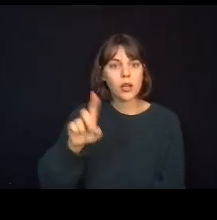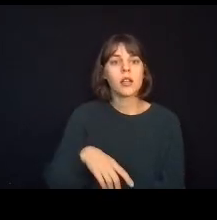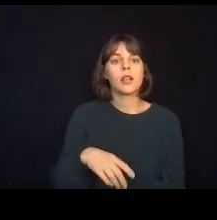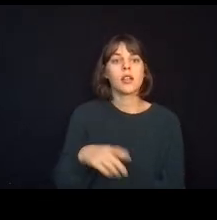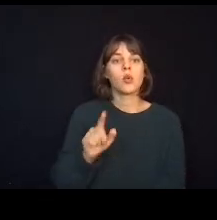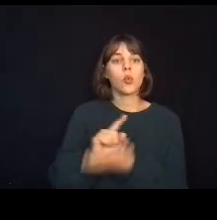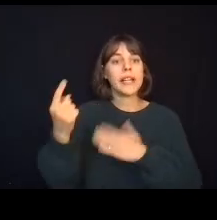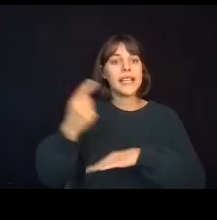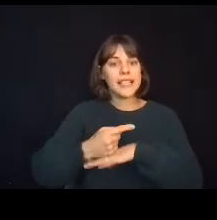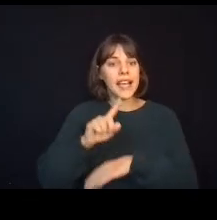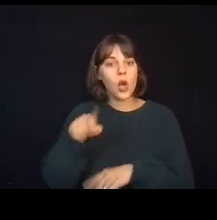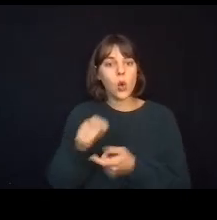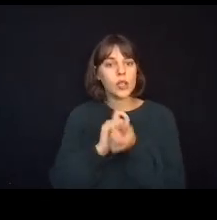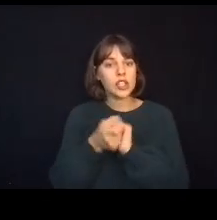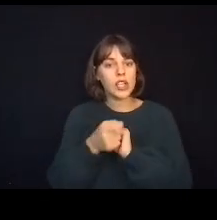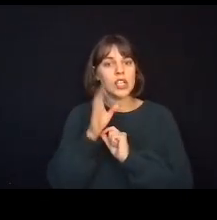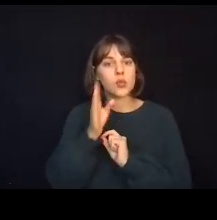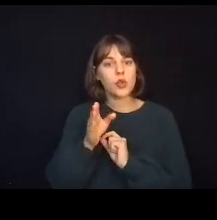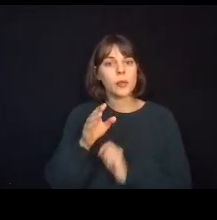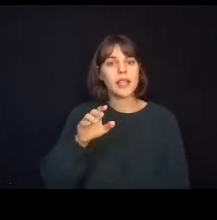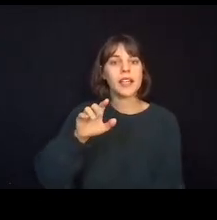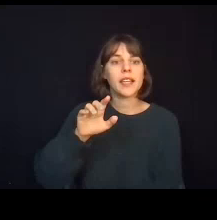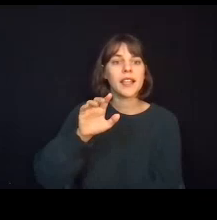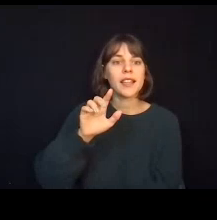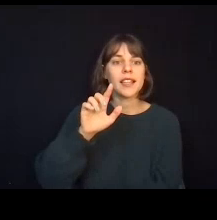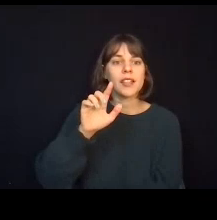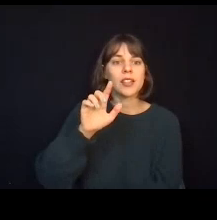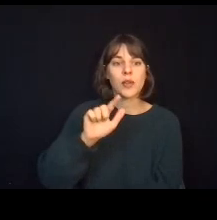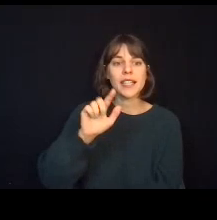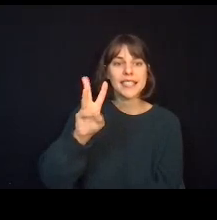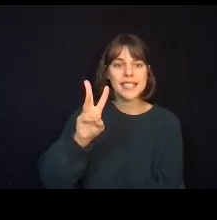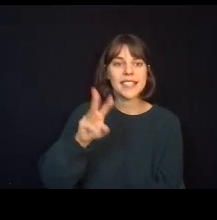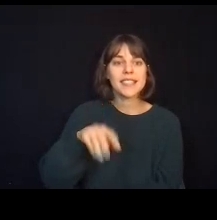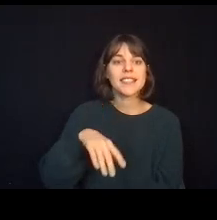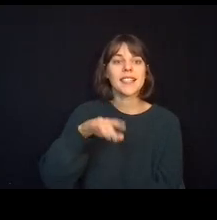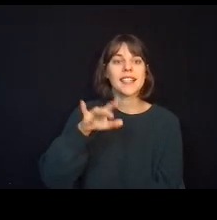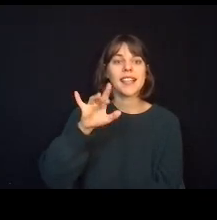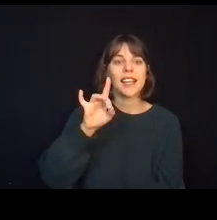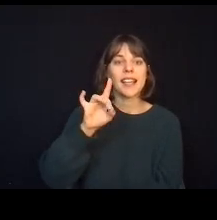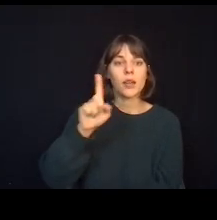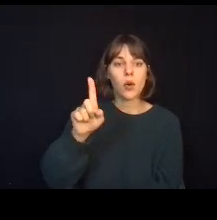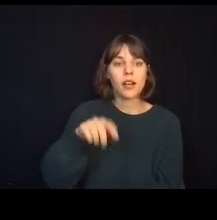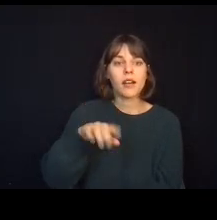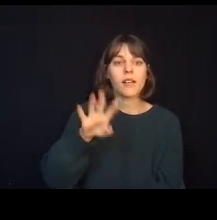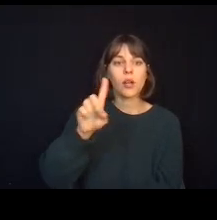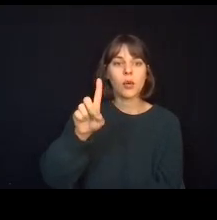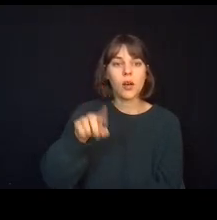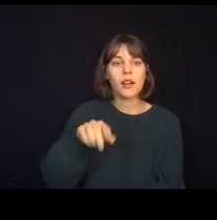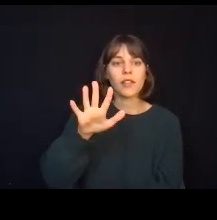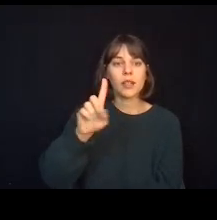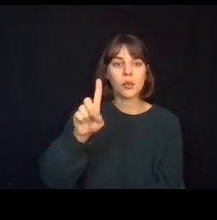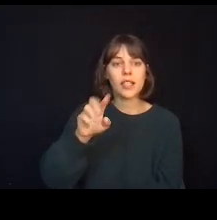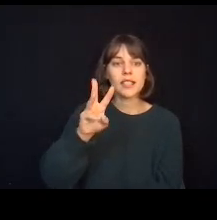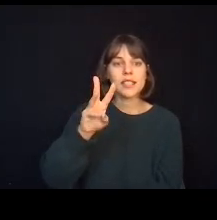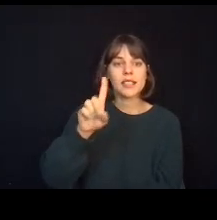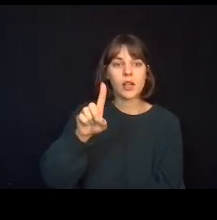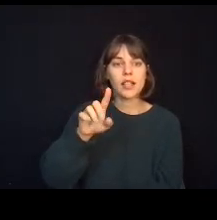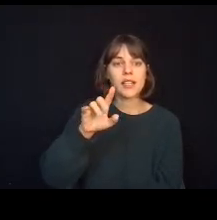16, 17, 18, 20, 26, 27, 29, 31,